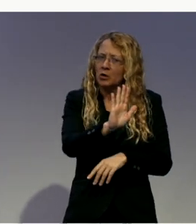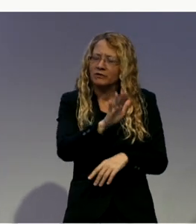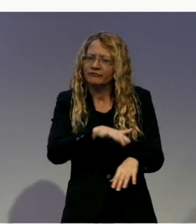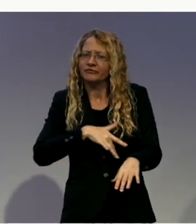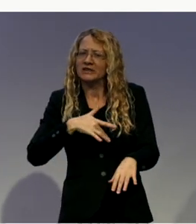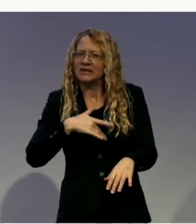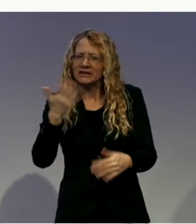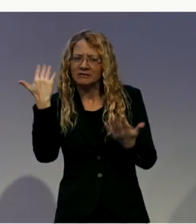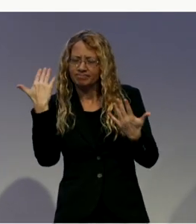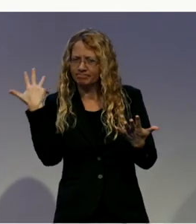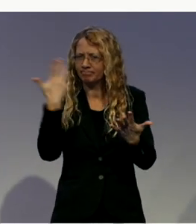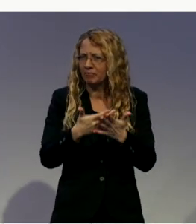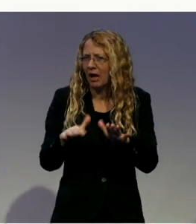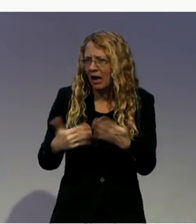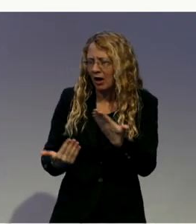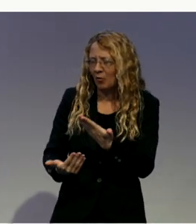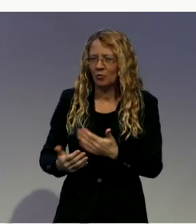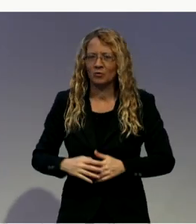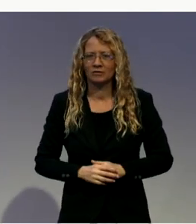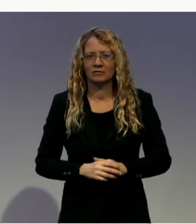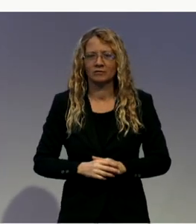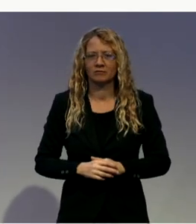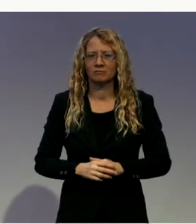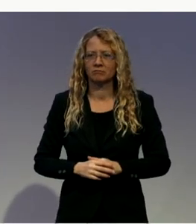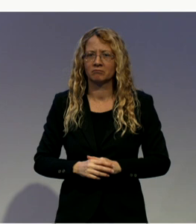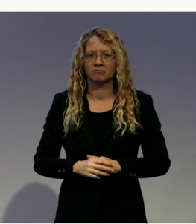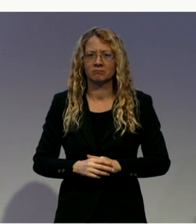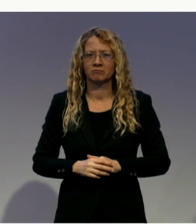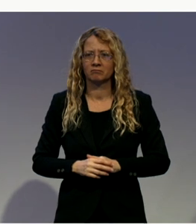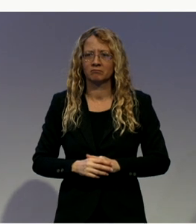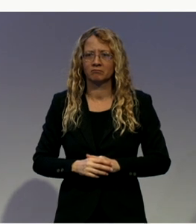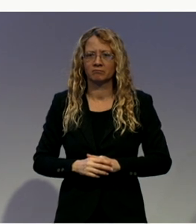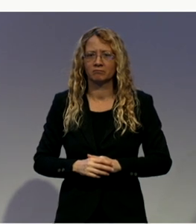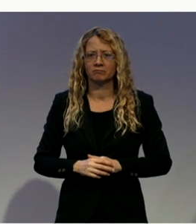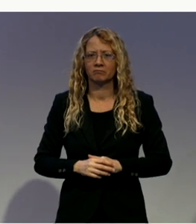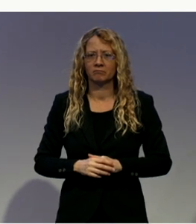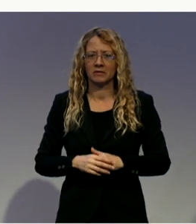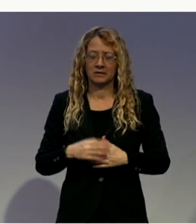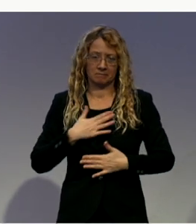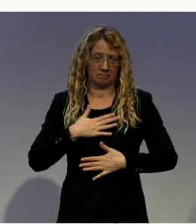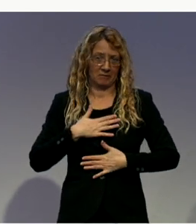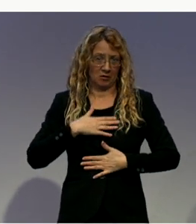Maybe this is a bit a personal mixed with the professional about the foundation, but